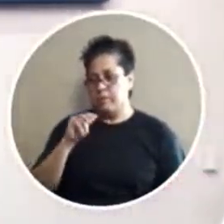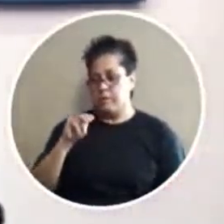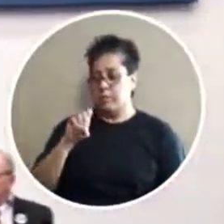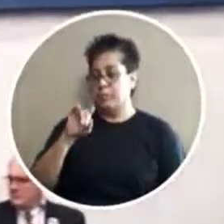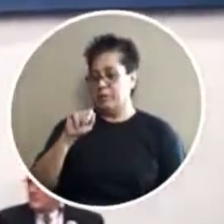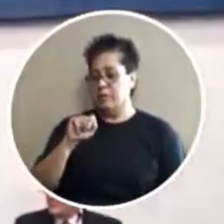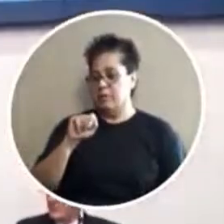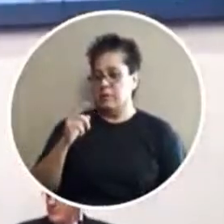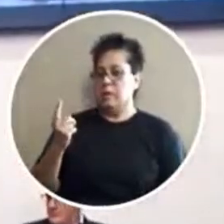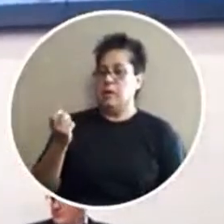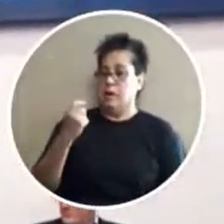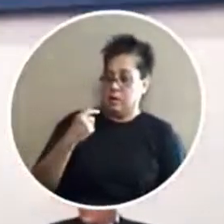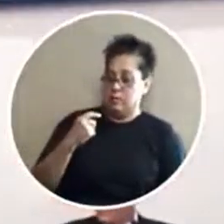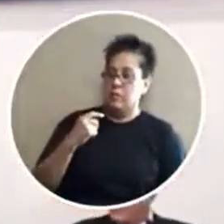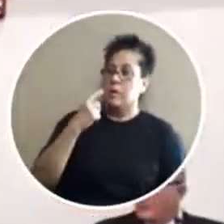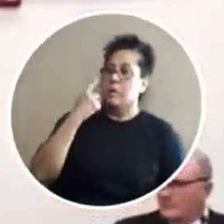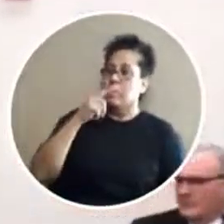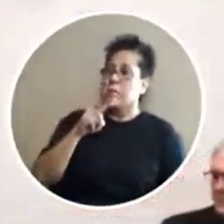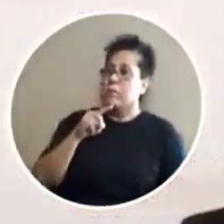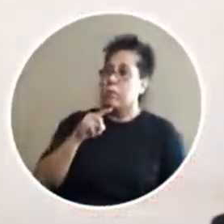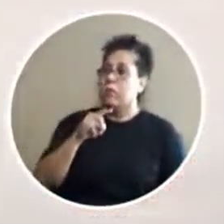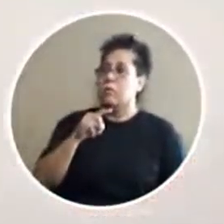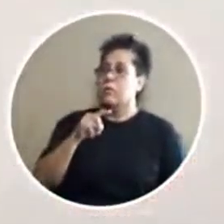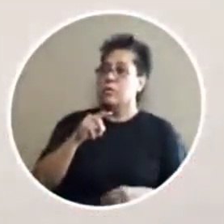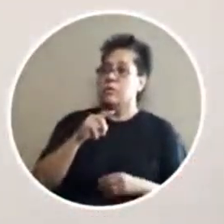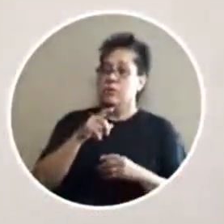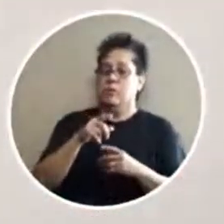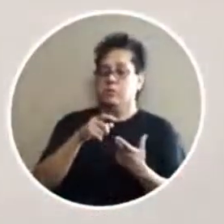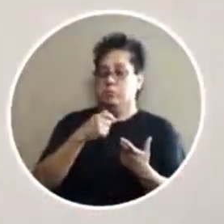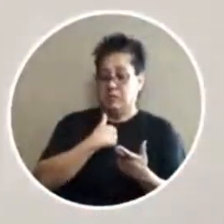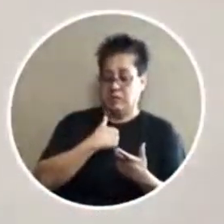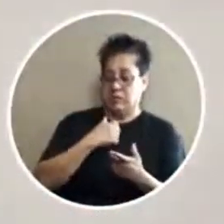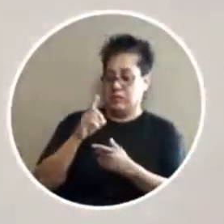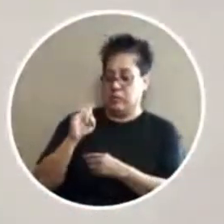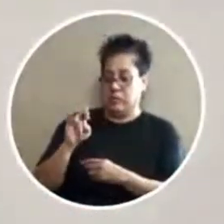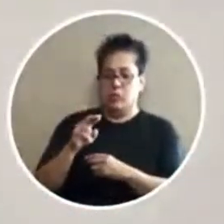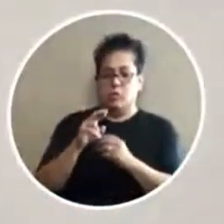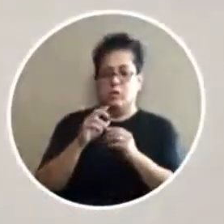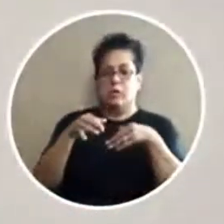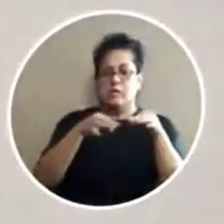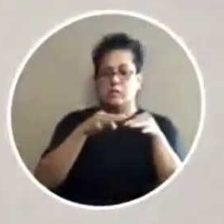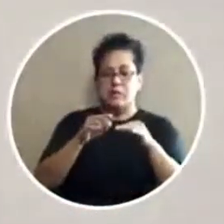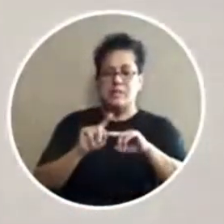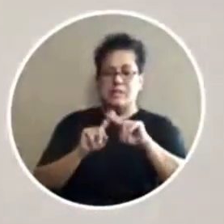Yes, the question is for Dr. Carranza and myself to explain our different roles.